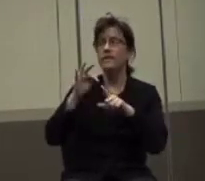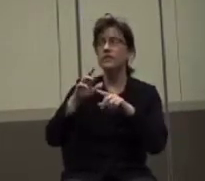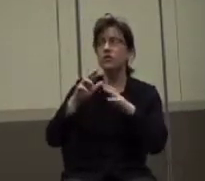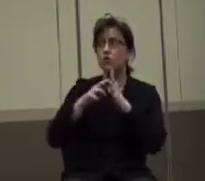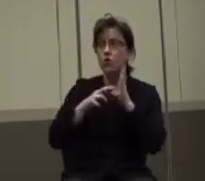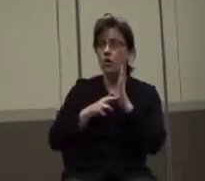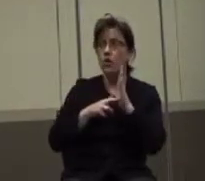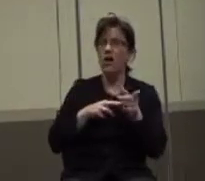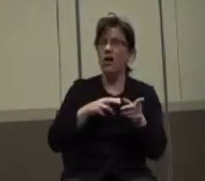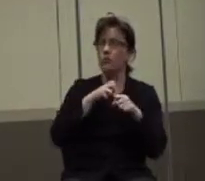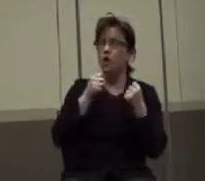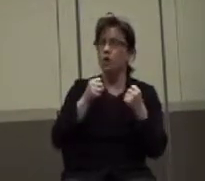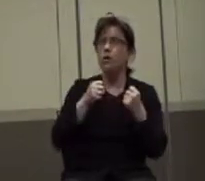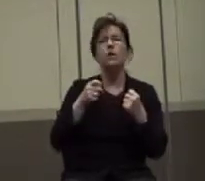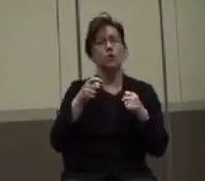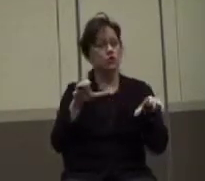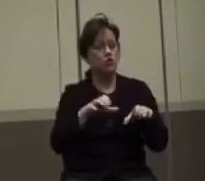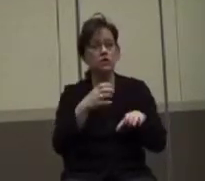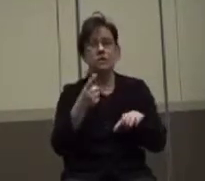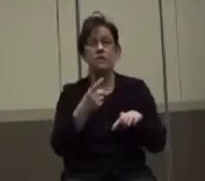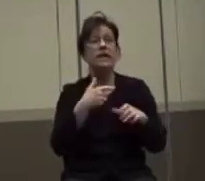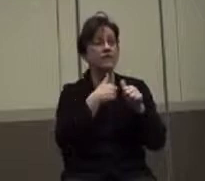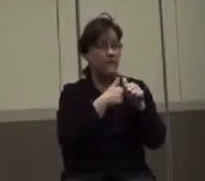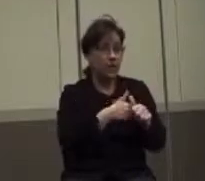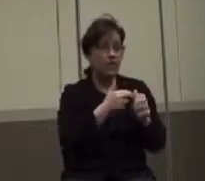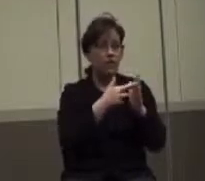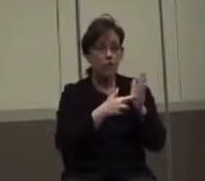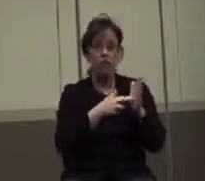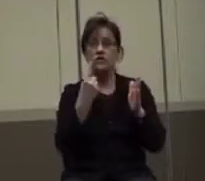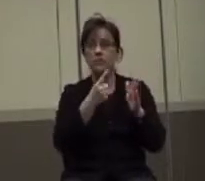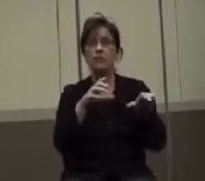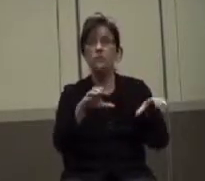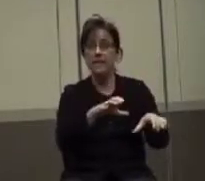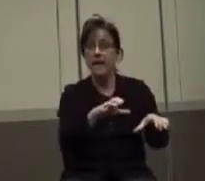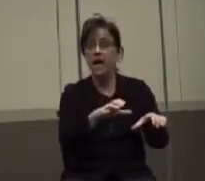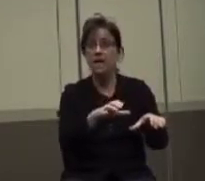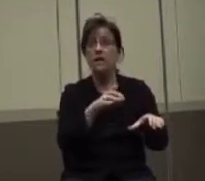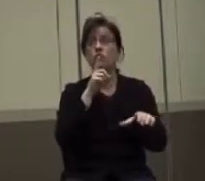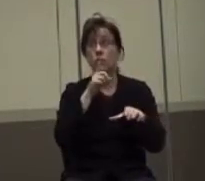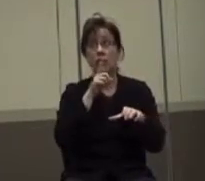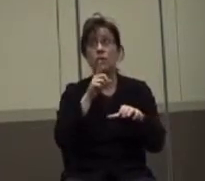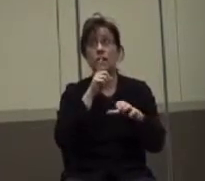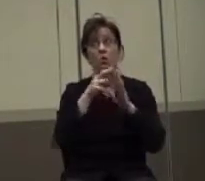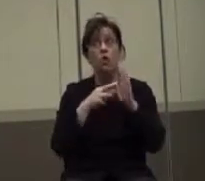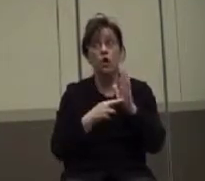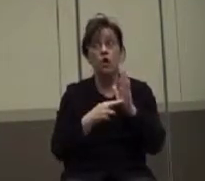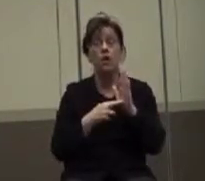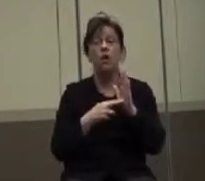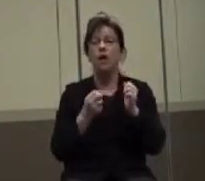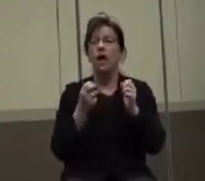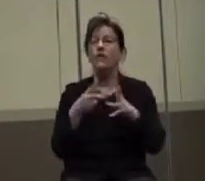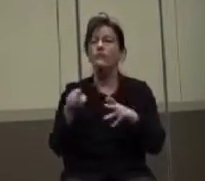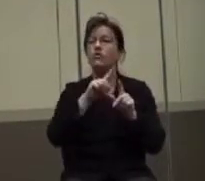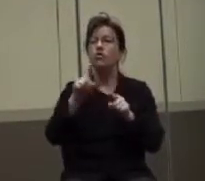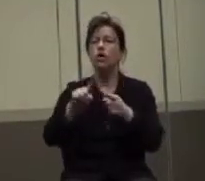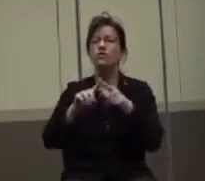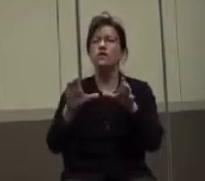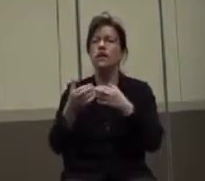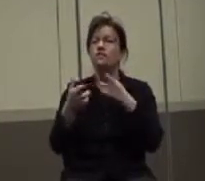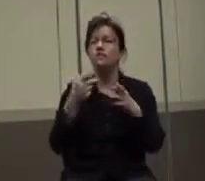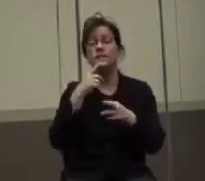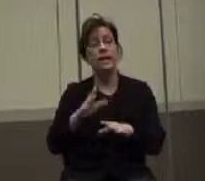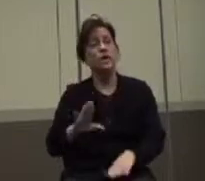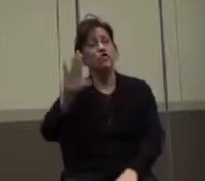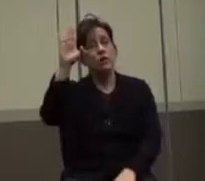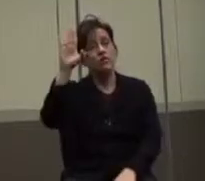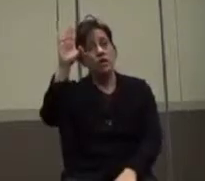that? If they follow the rule, something's going to be done about that this is truly a rule? All right? How many of you have gone to the classrooms that say, raise your hand and wait to be